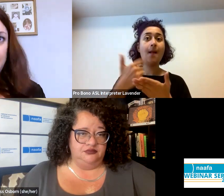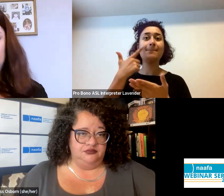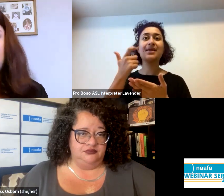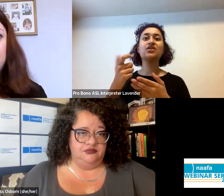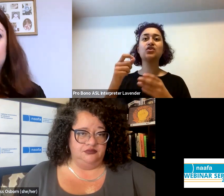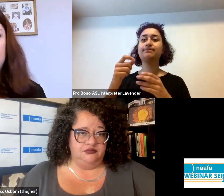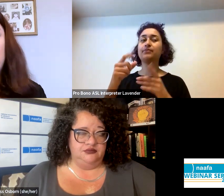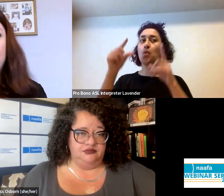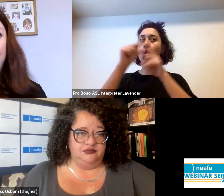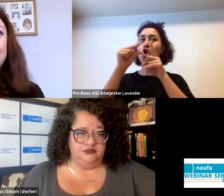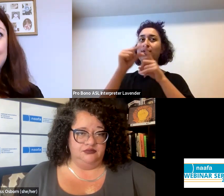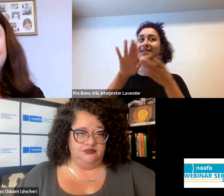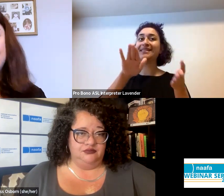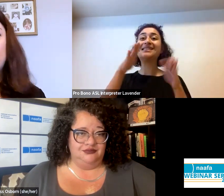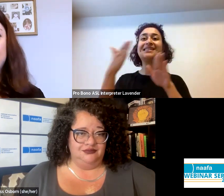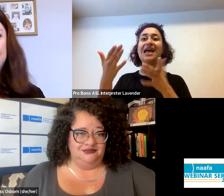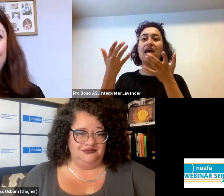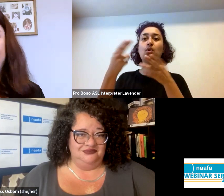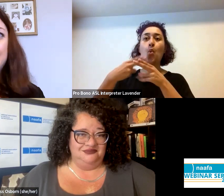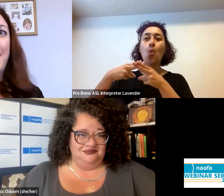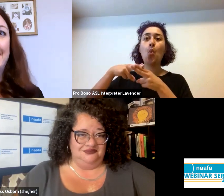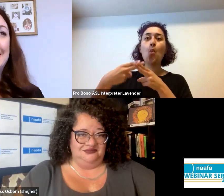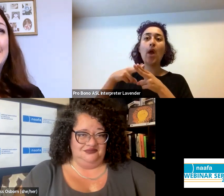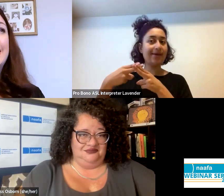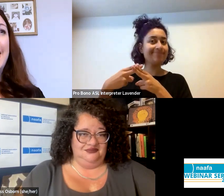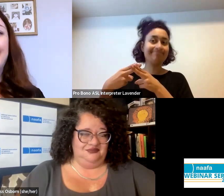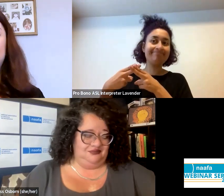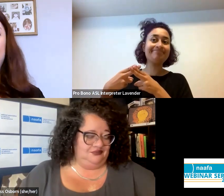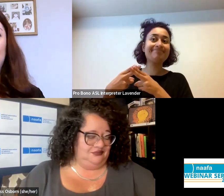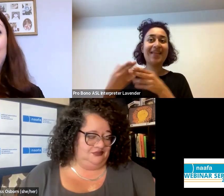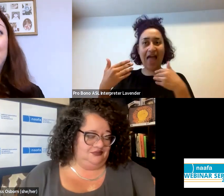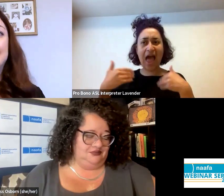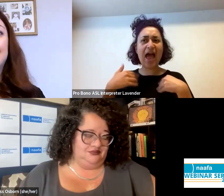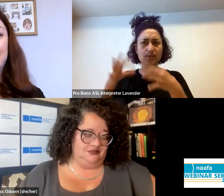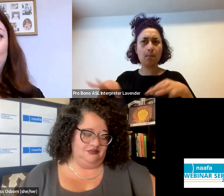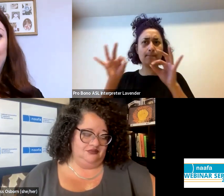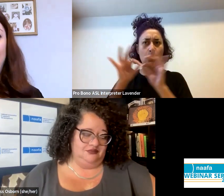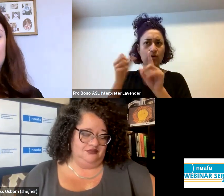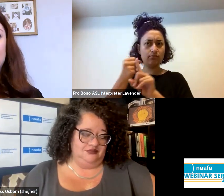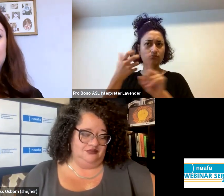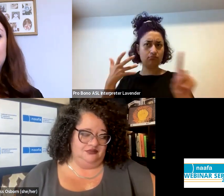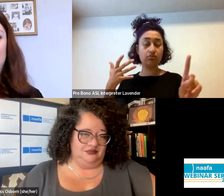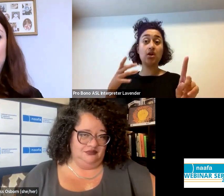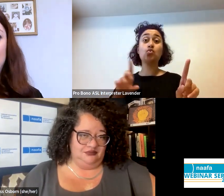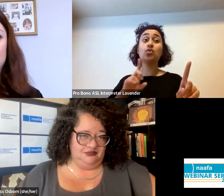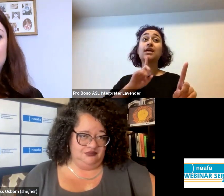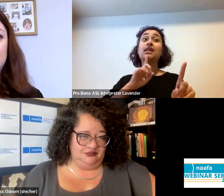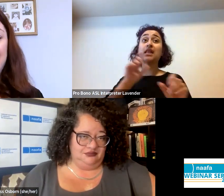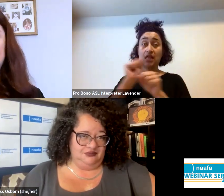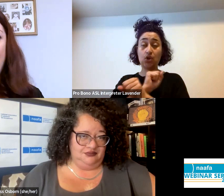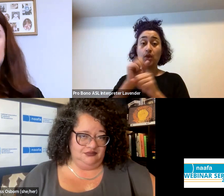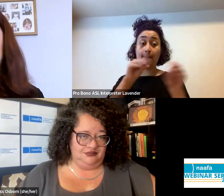weight has some significance behind it. And we're physically moving